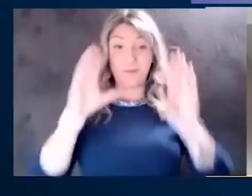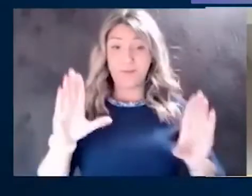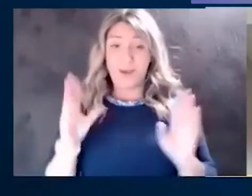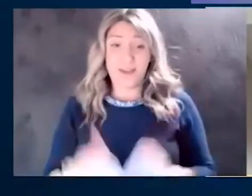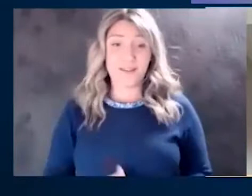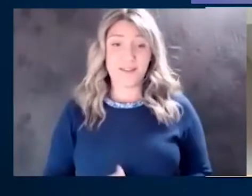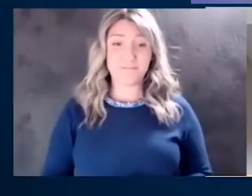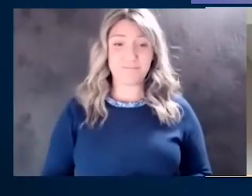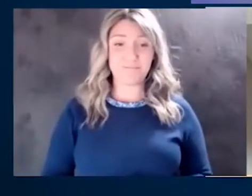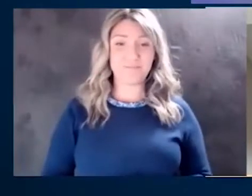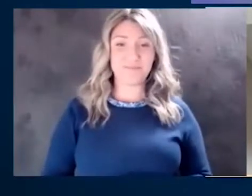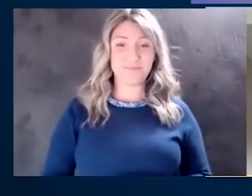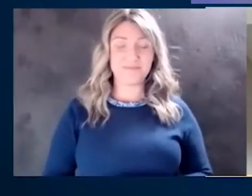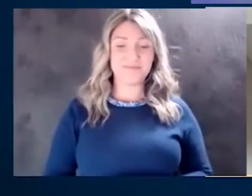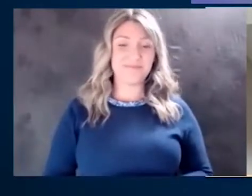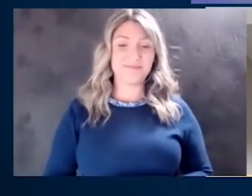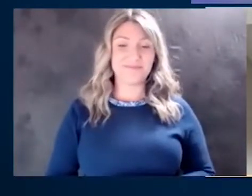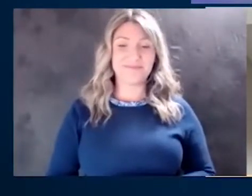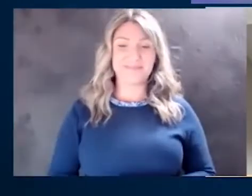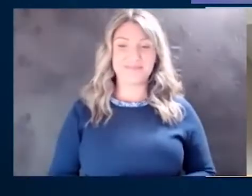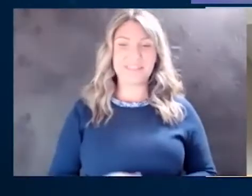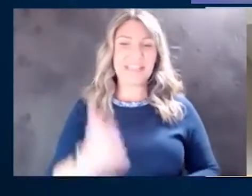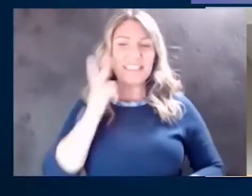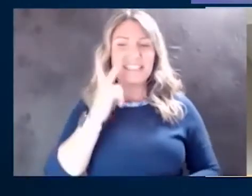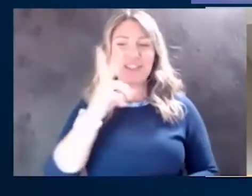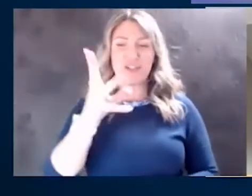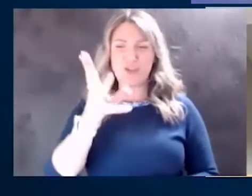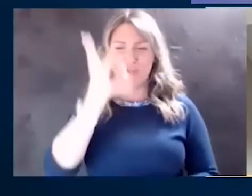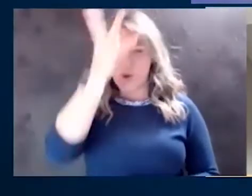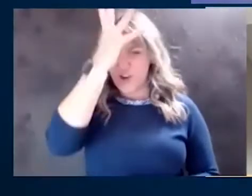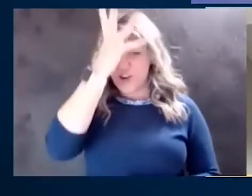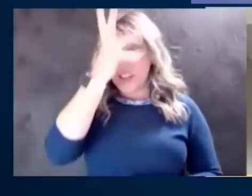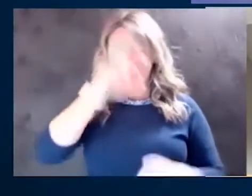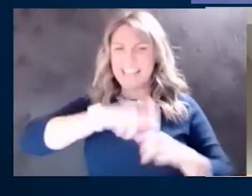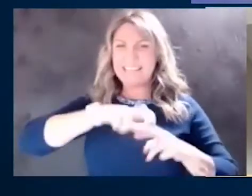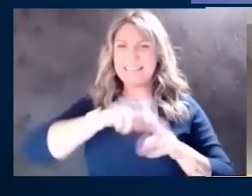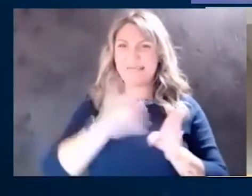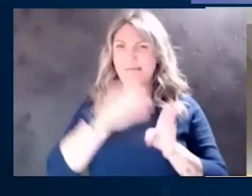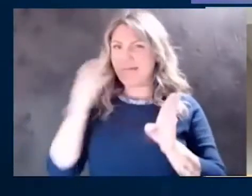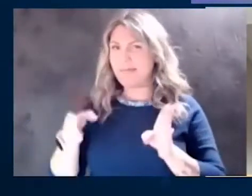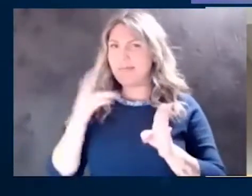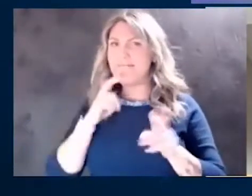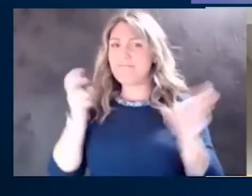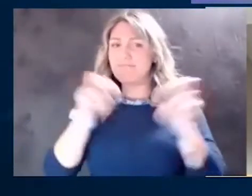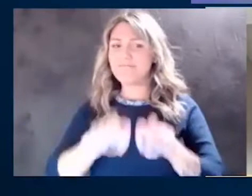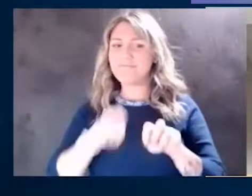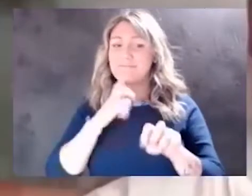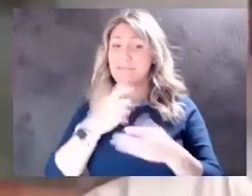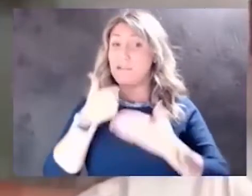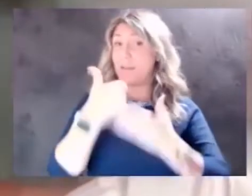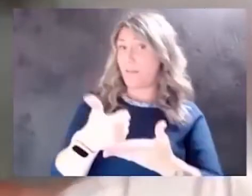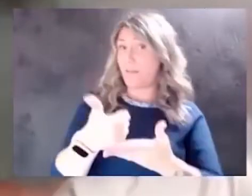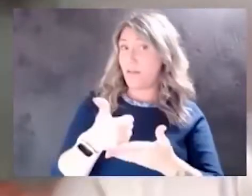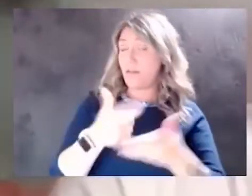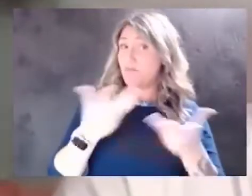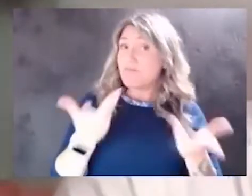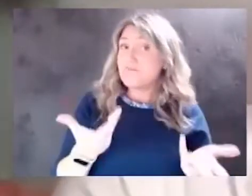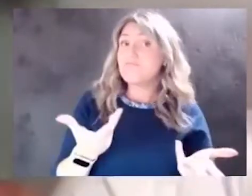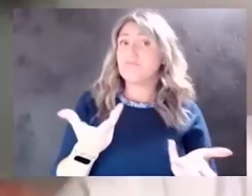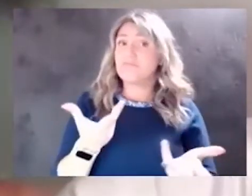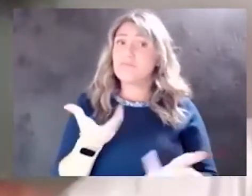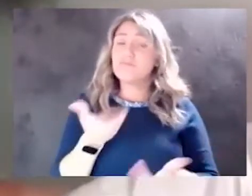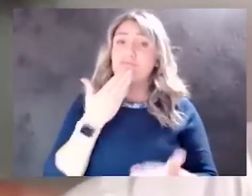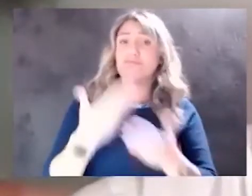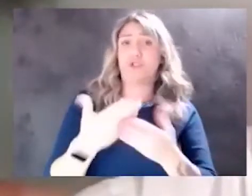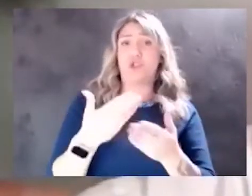And and I see your dad sitting there next to you. Was he a help in getting this vaccine? Did he influence you?